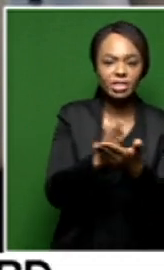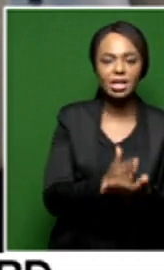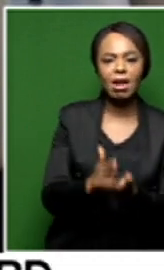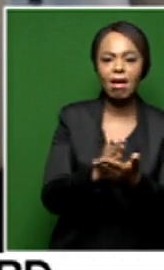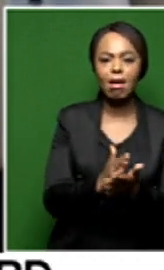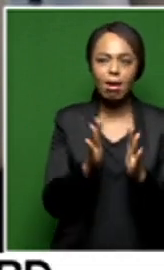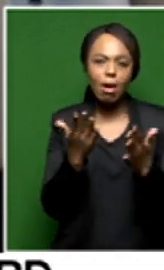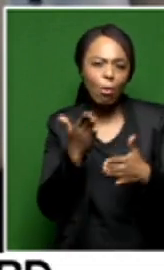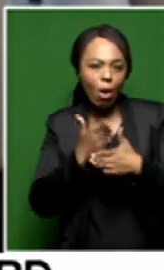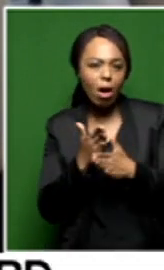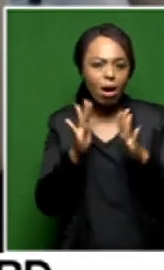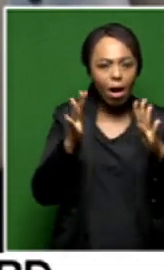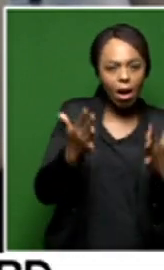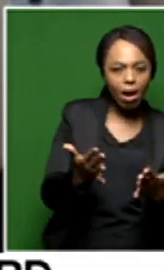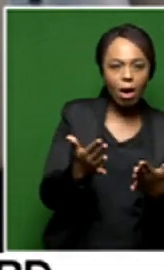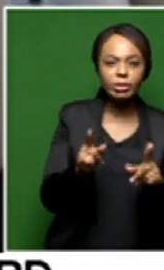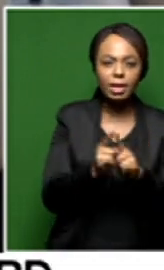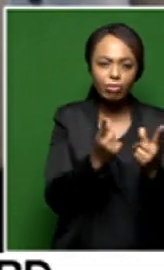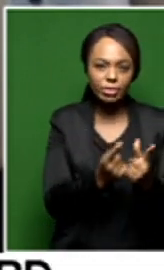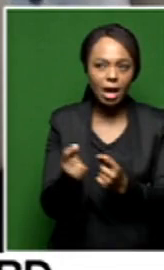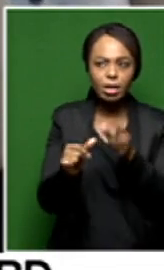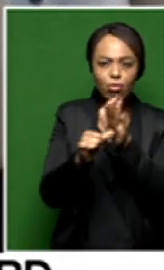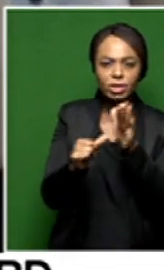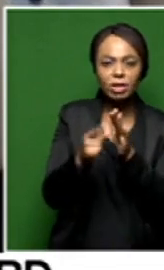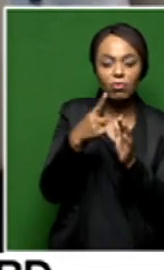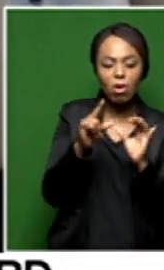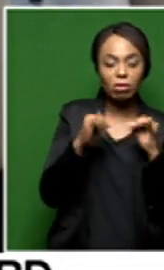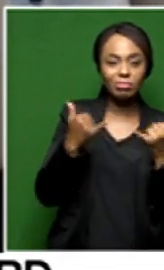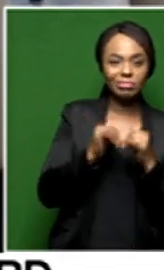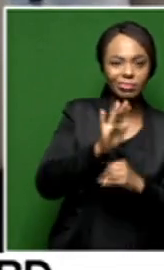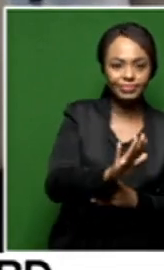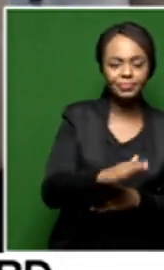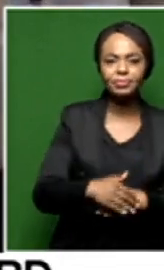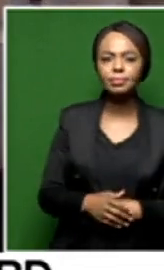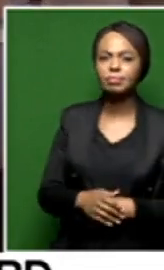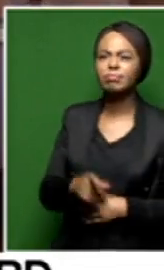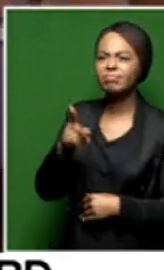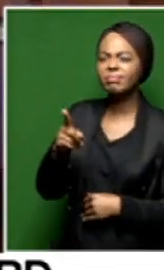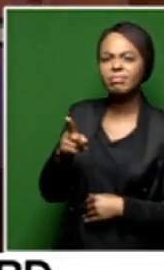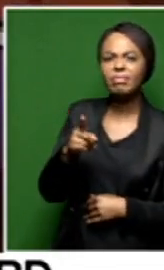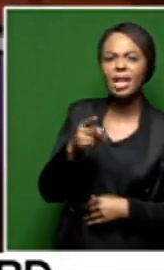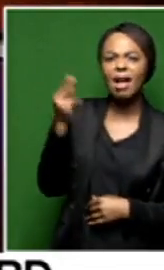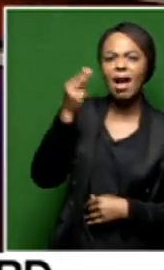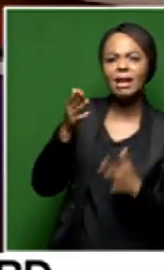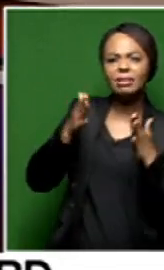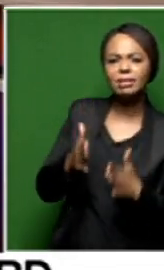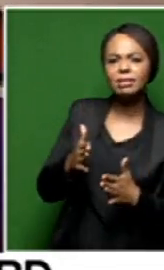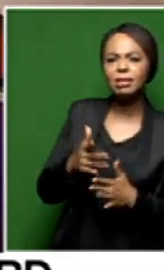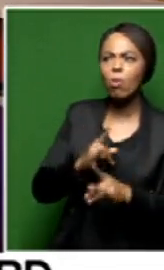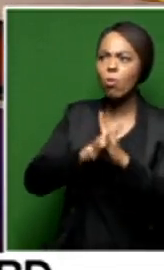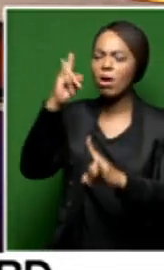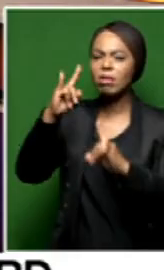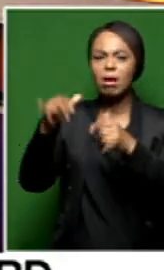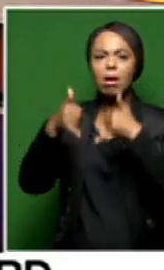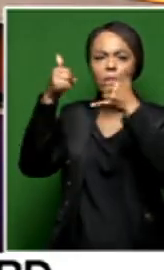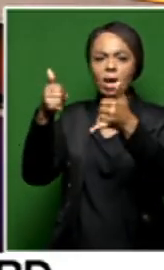way why the work that's being done is so important by the industry. How do you think the artist winning the award contributes to the